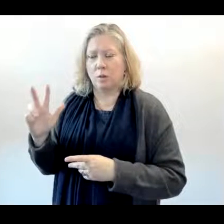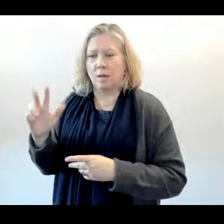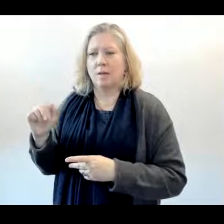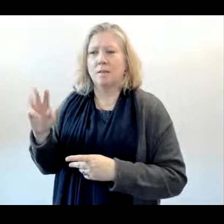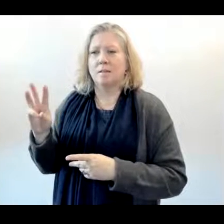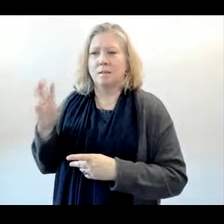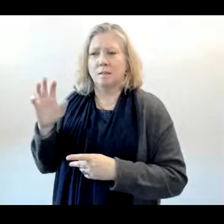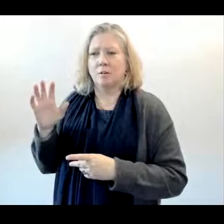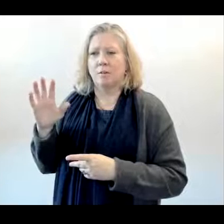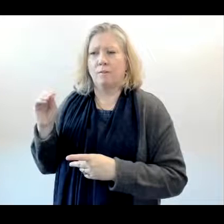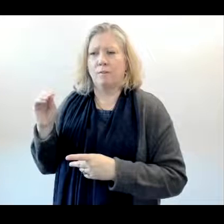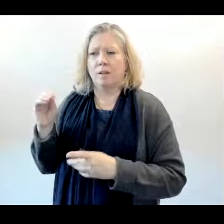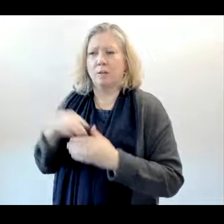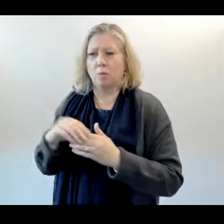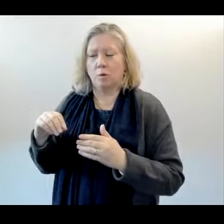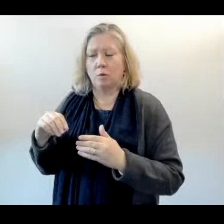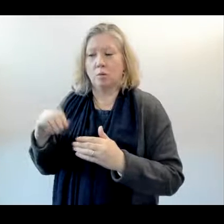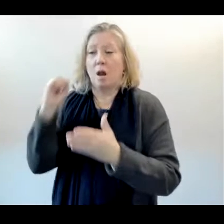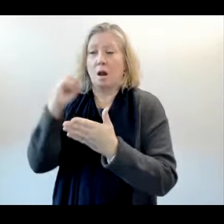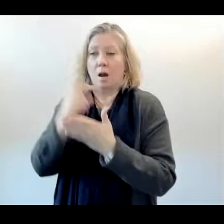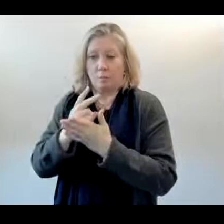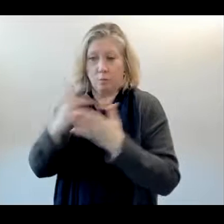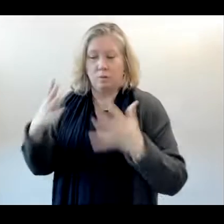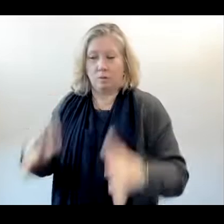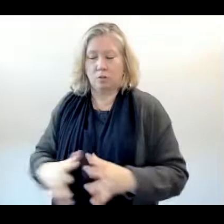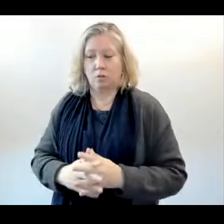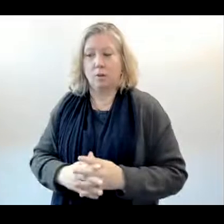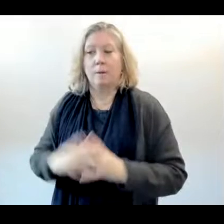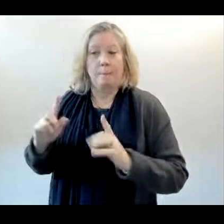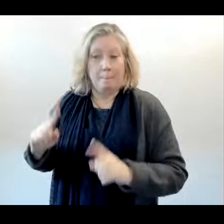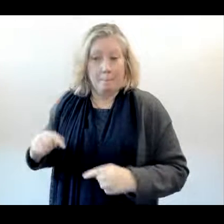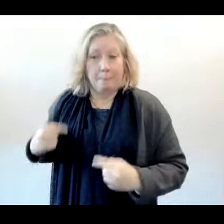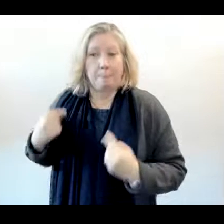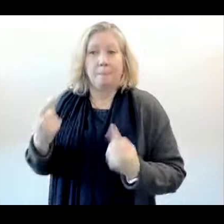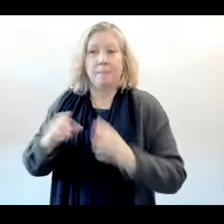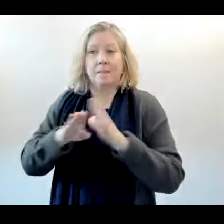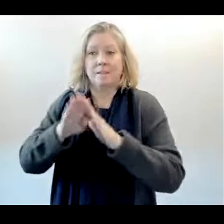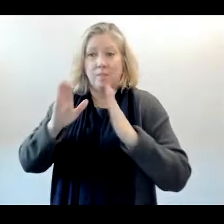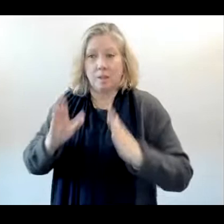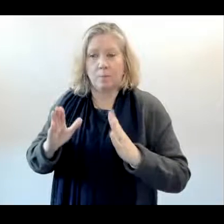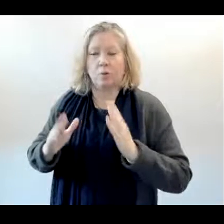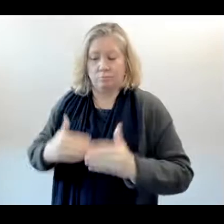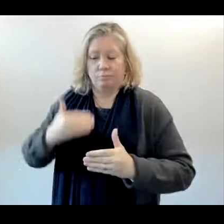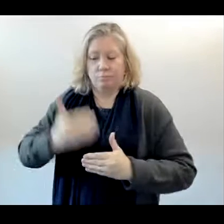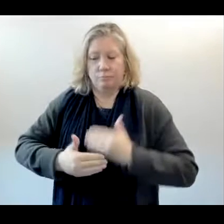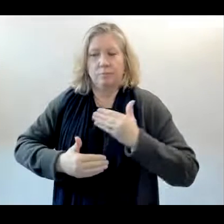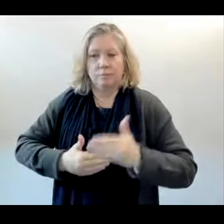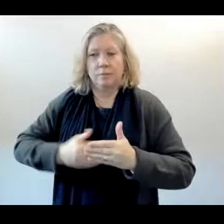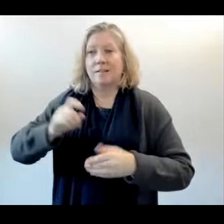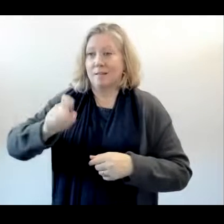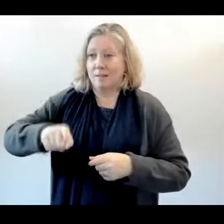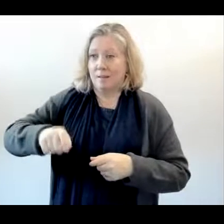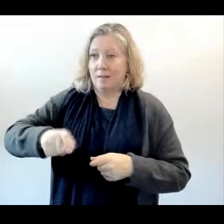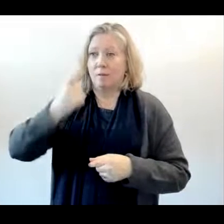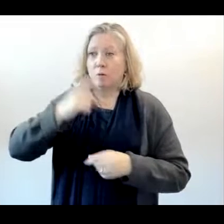$953,650, both of which were approved by them. And since then, the developer has been taking all the necessary steps in order to get